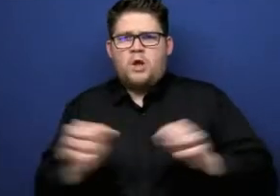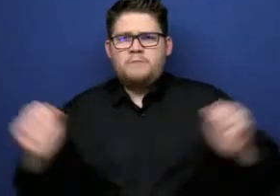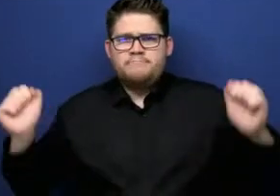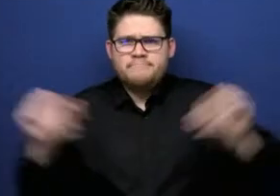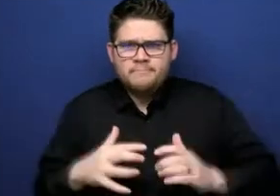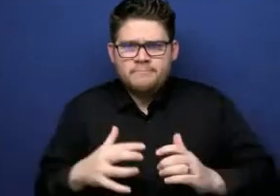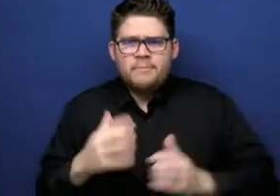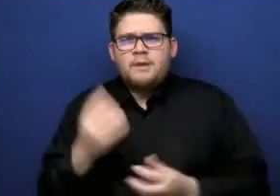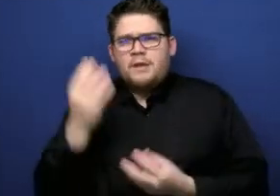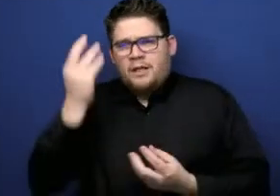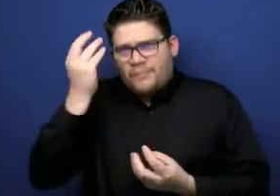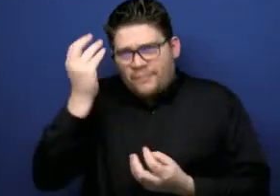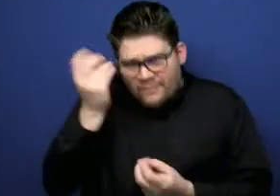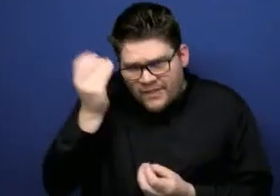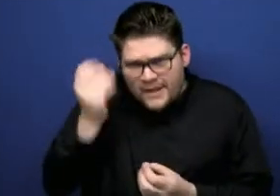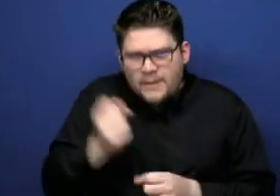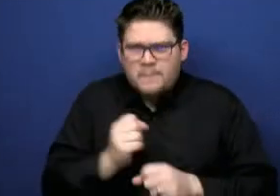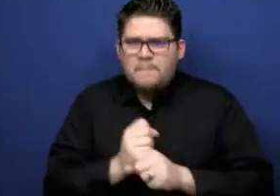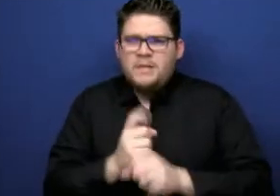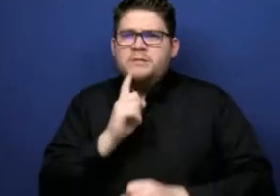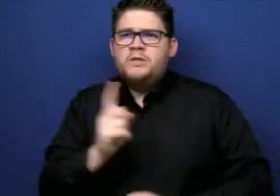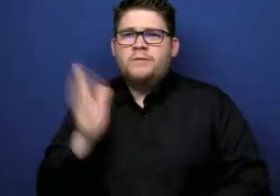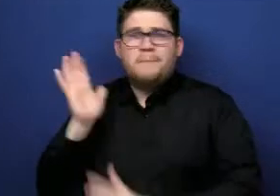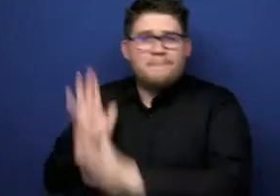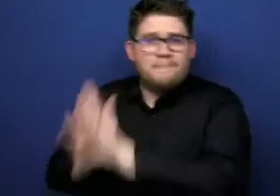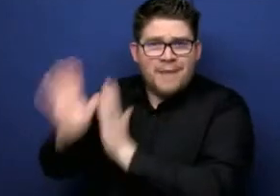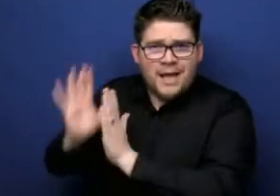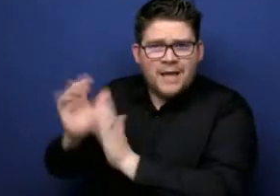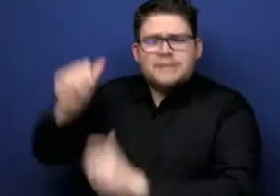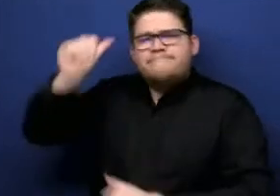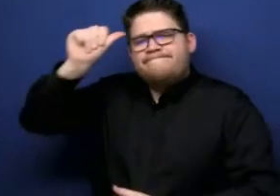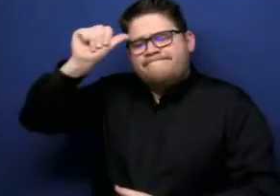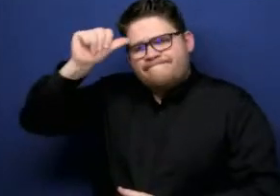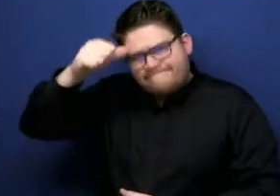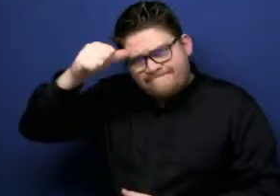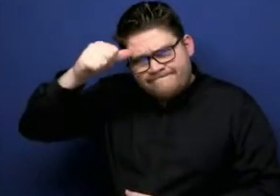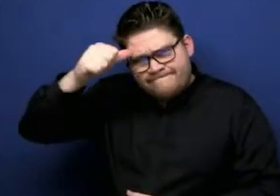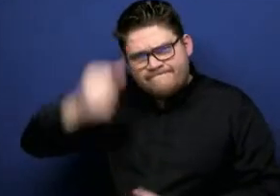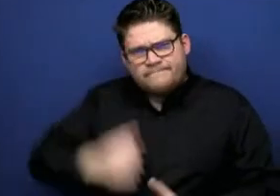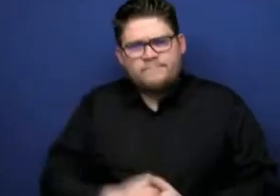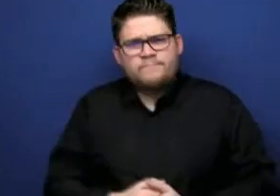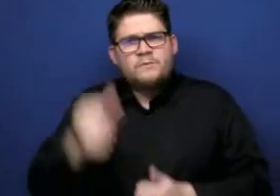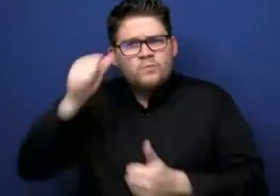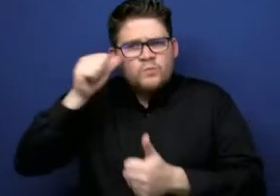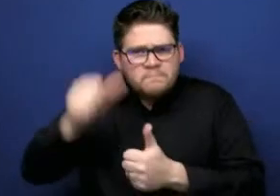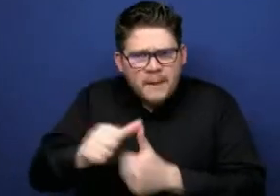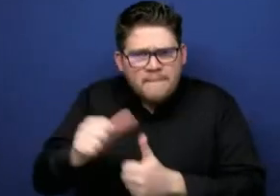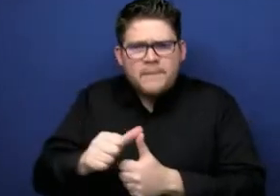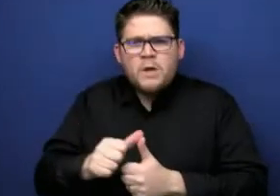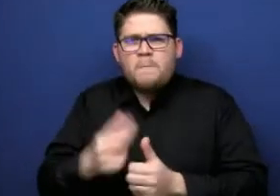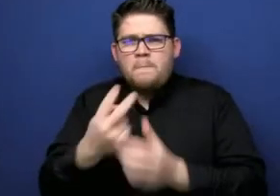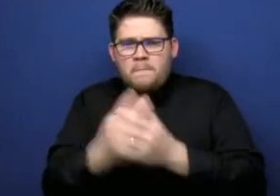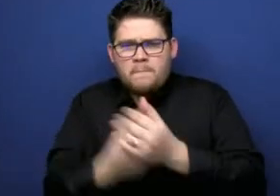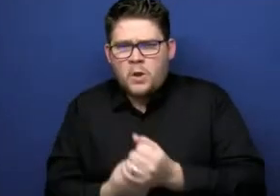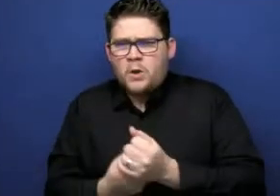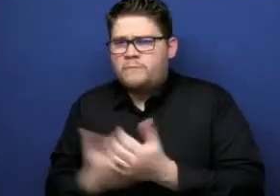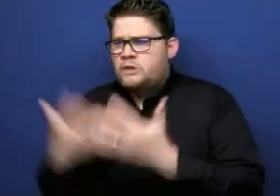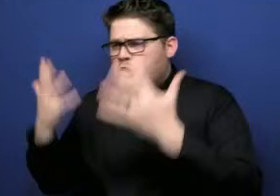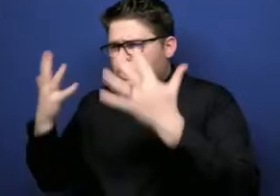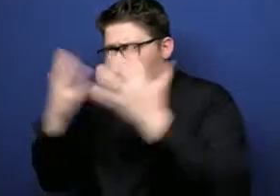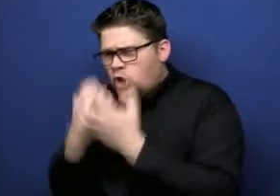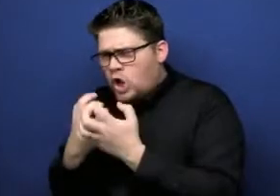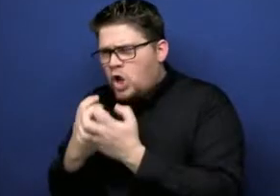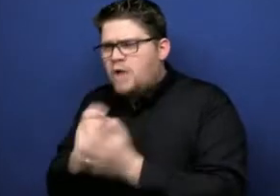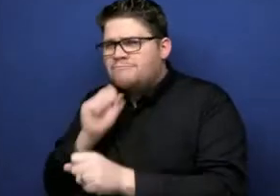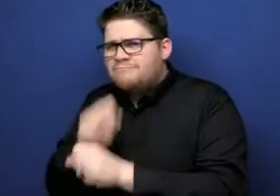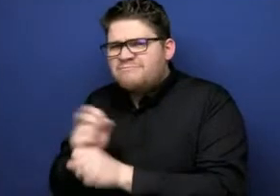past is not forgotten. We must remember both the parts of this dark history that we must not let be repeated and the